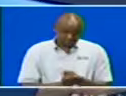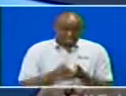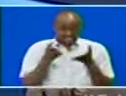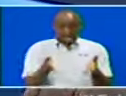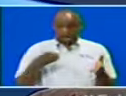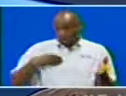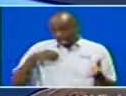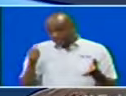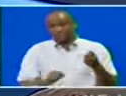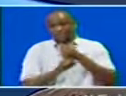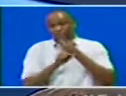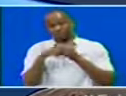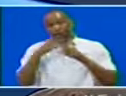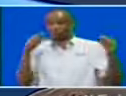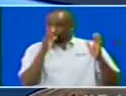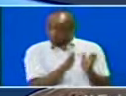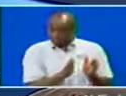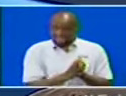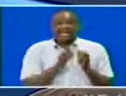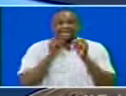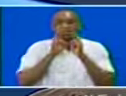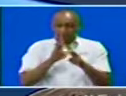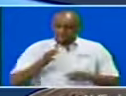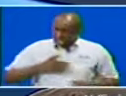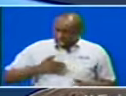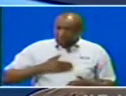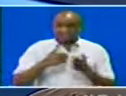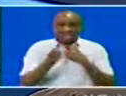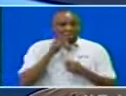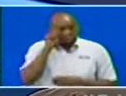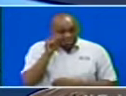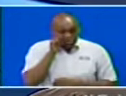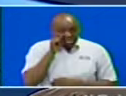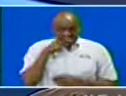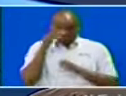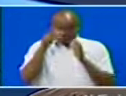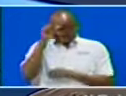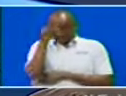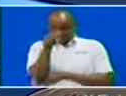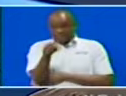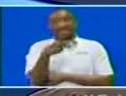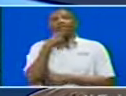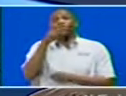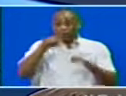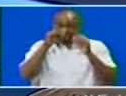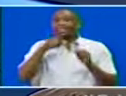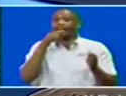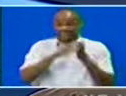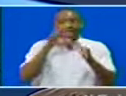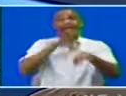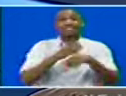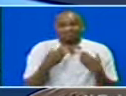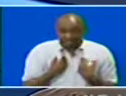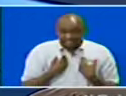Paulo Thomas' supporters. And as our reporter Timothy Oteno reports, Ojaamong has already received his nomination letter and that he is